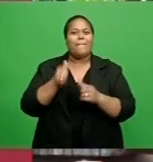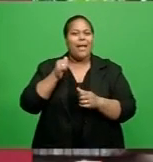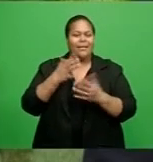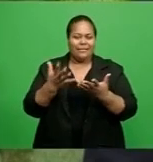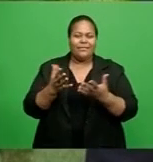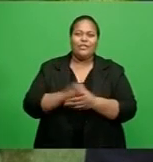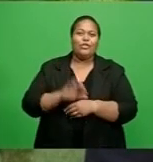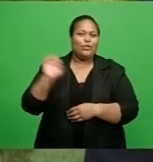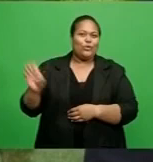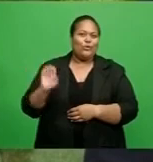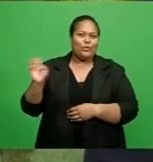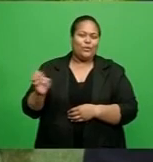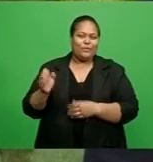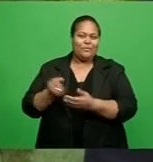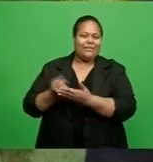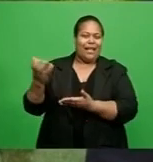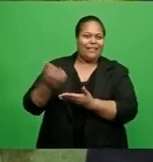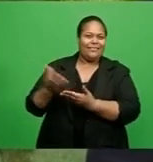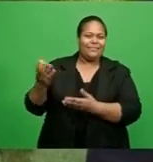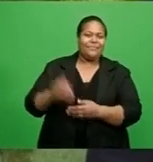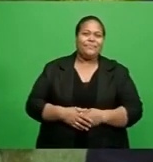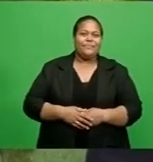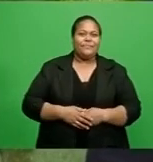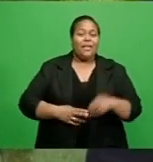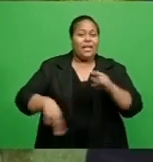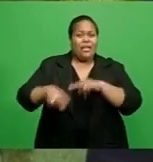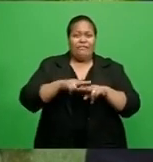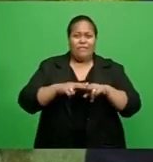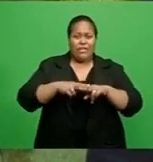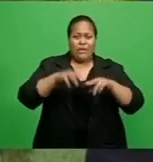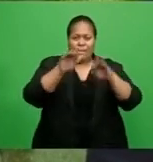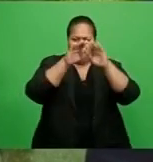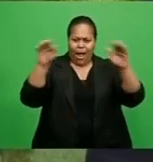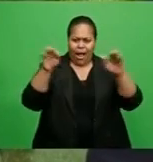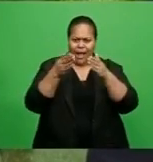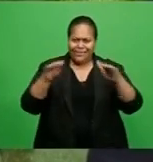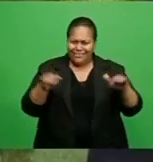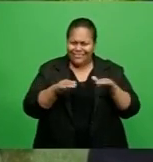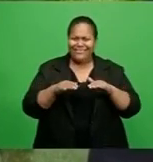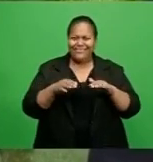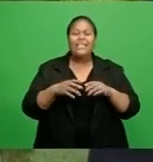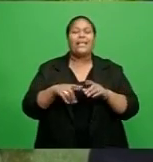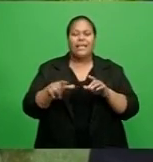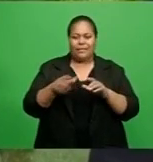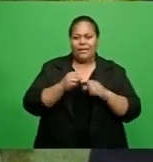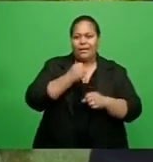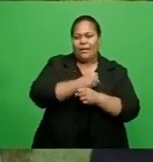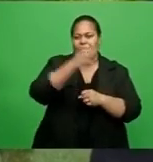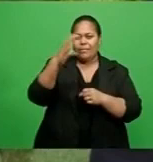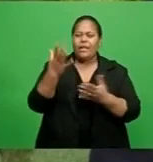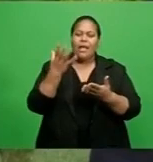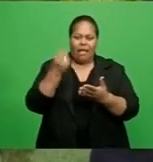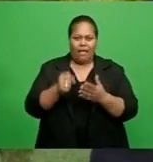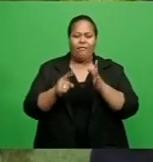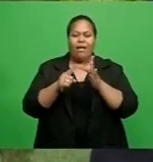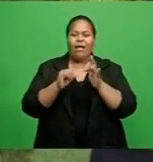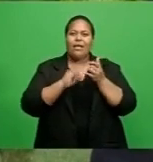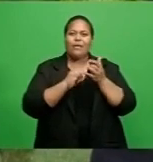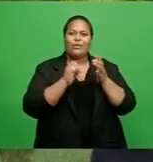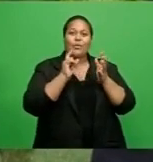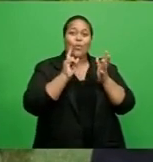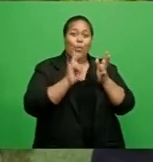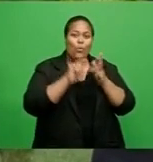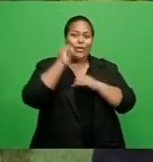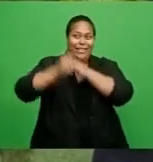Europe. Fiji Pine Limited is the lone timber entity that has ISO international certification and has helped